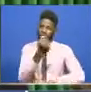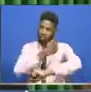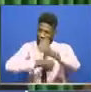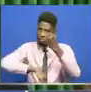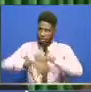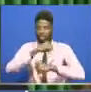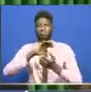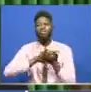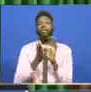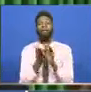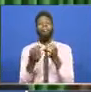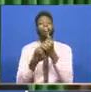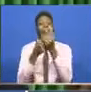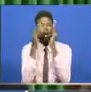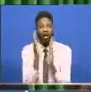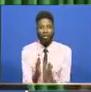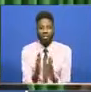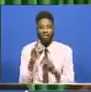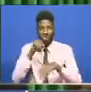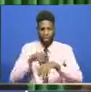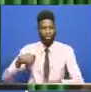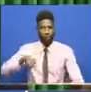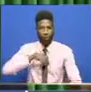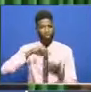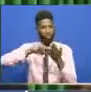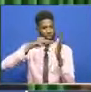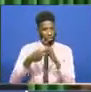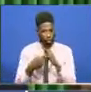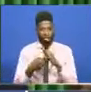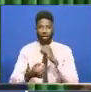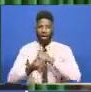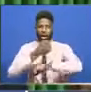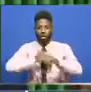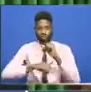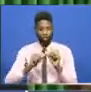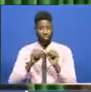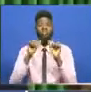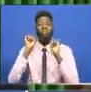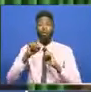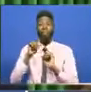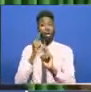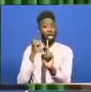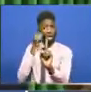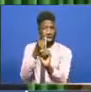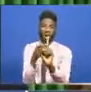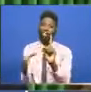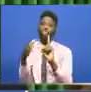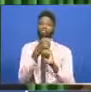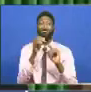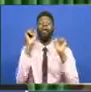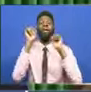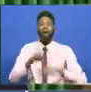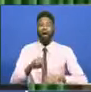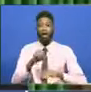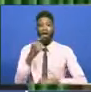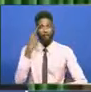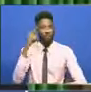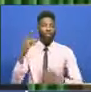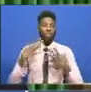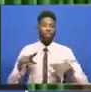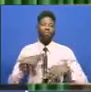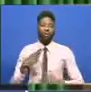partners in this endeavor so that we can achieve this objective for and on behalf of our